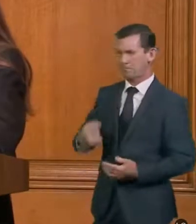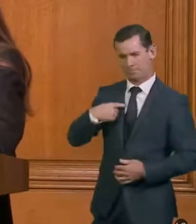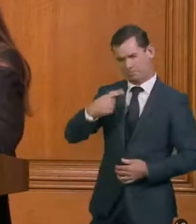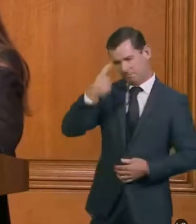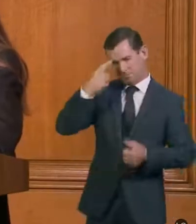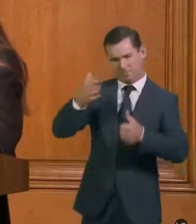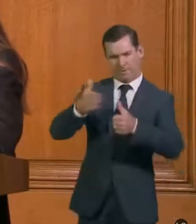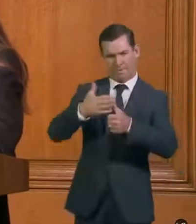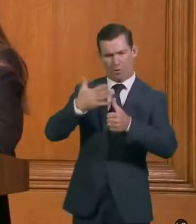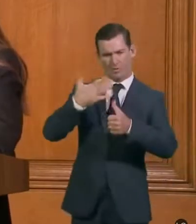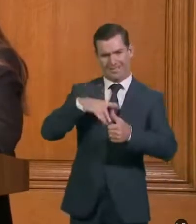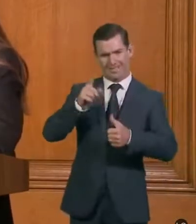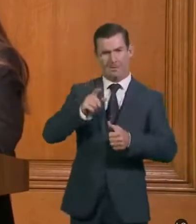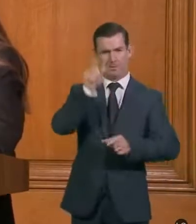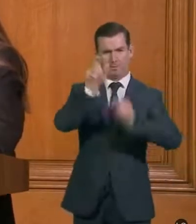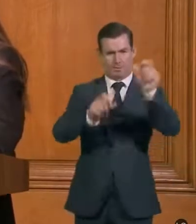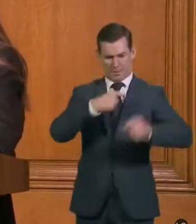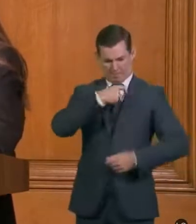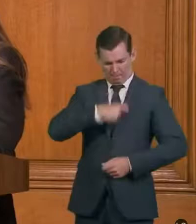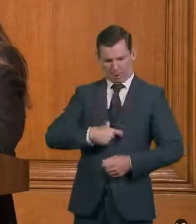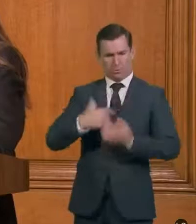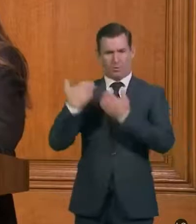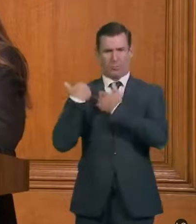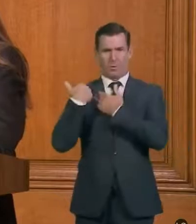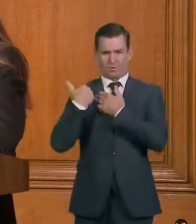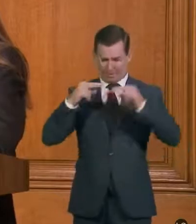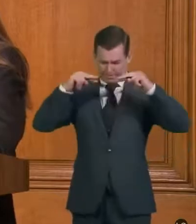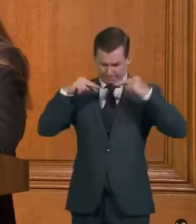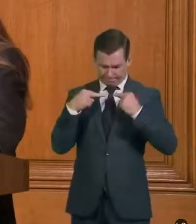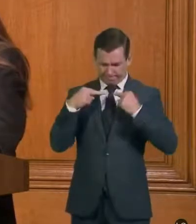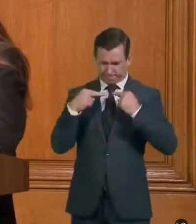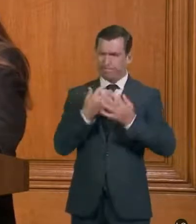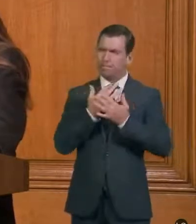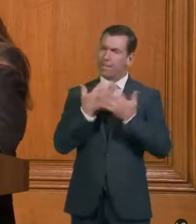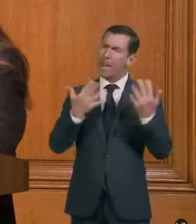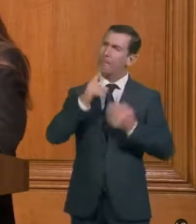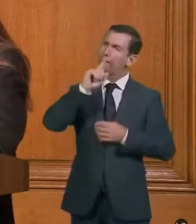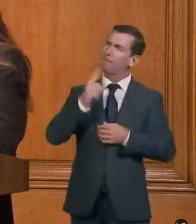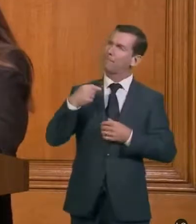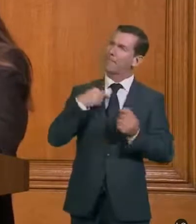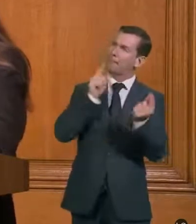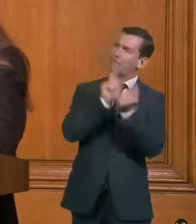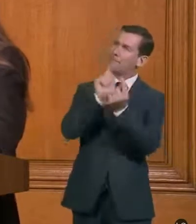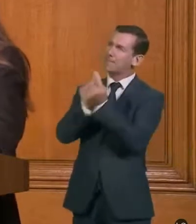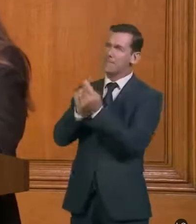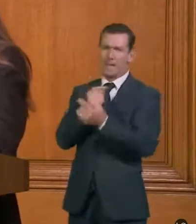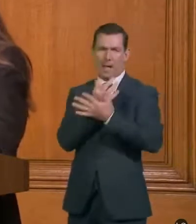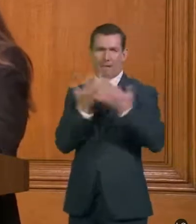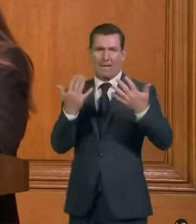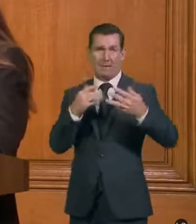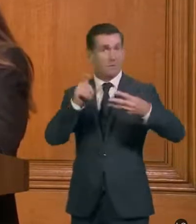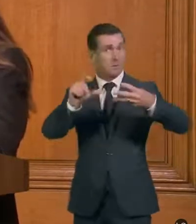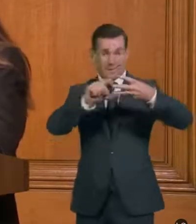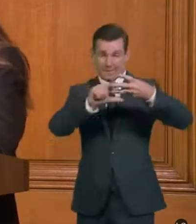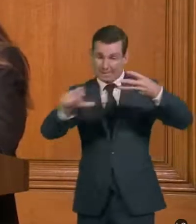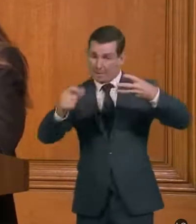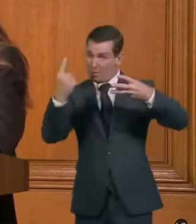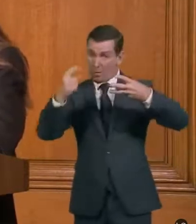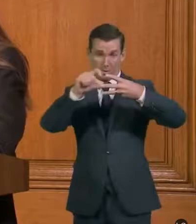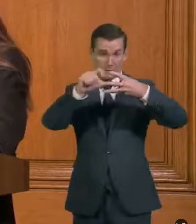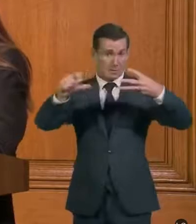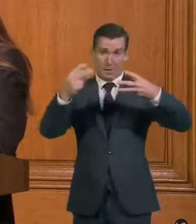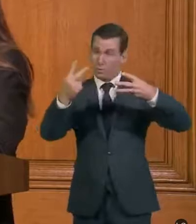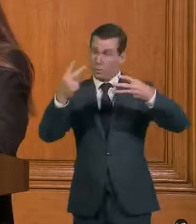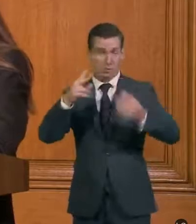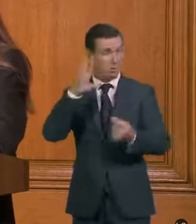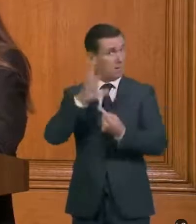Reducing our number of contacts that we have in all areas, even in tier 1 and tier 2 areas, are really important. Keeping those contacts low, working